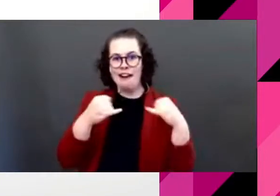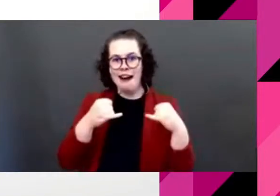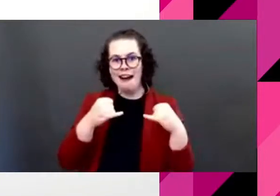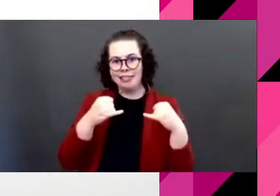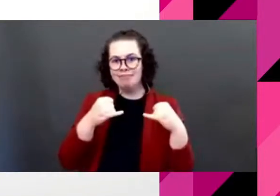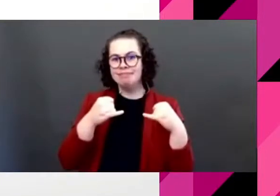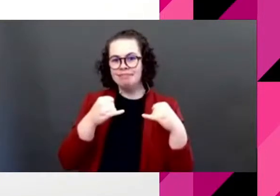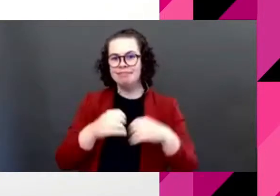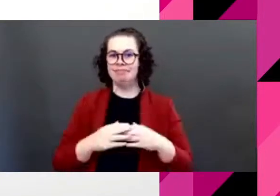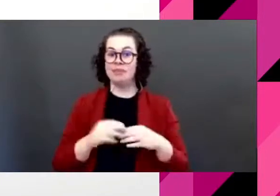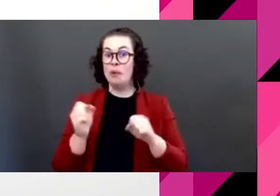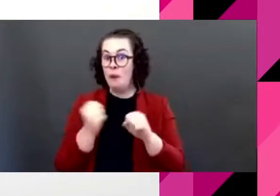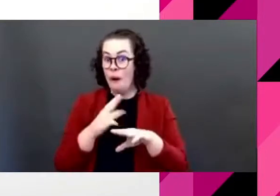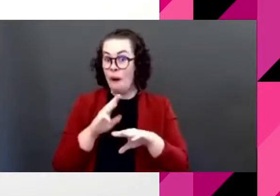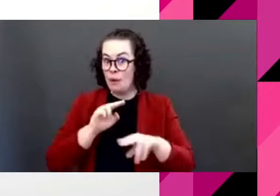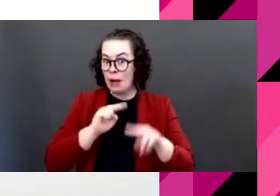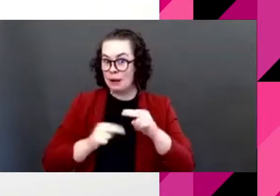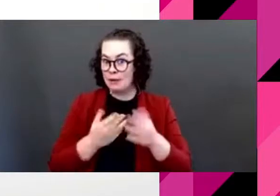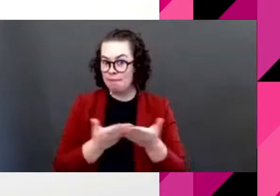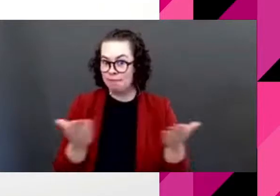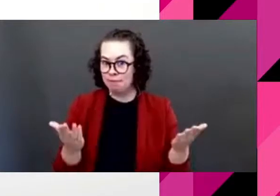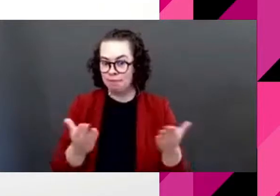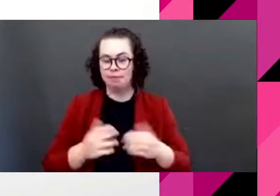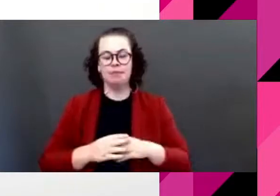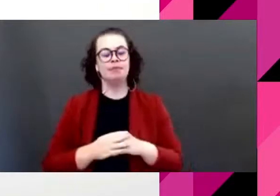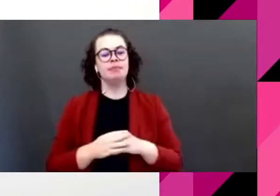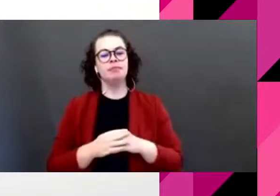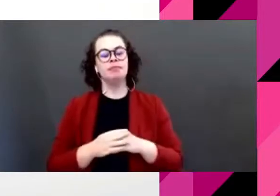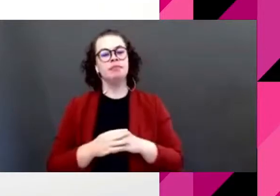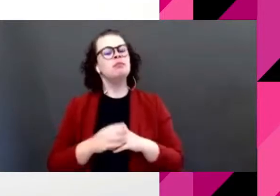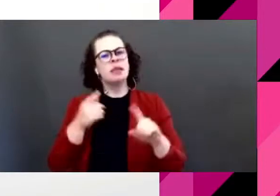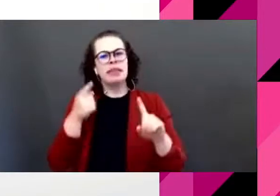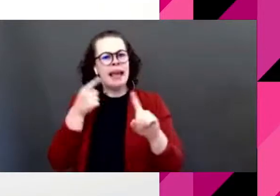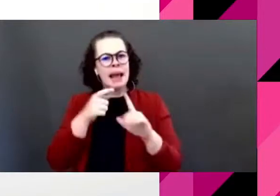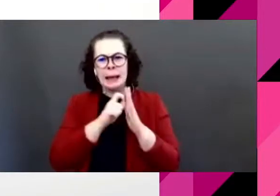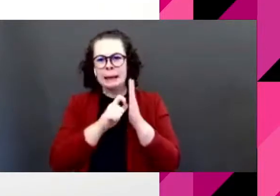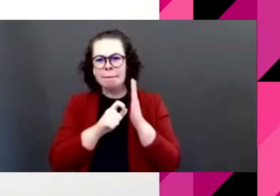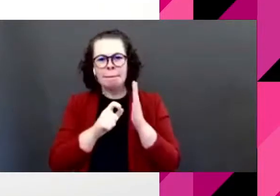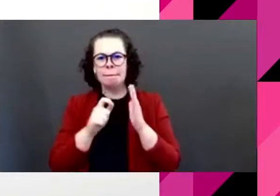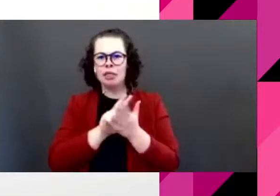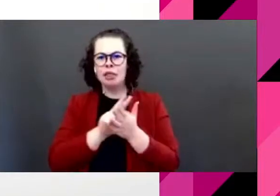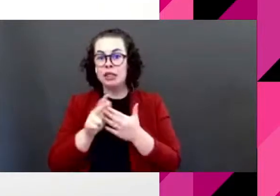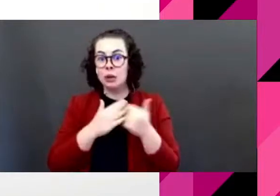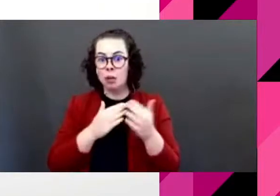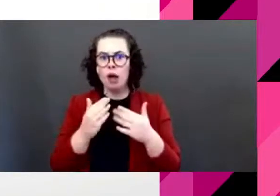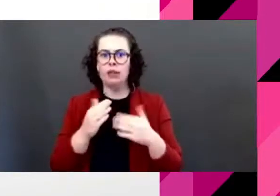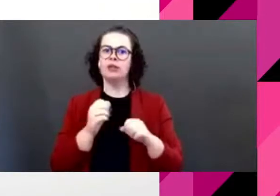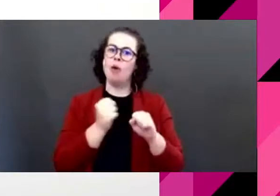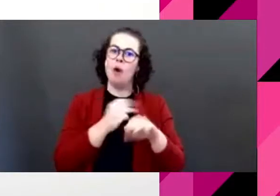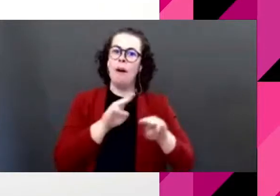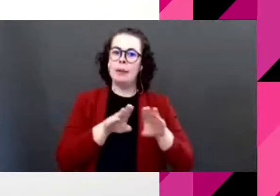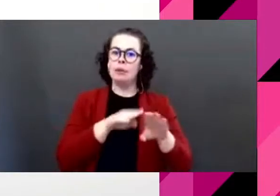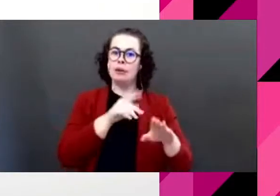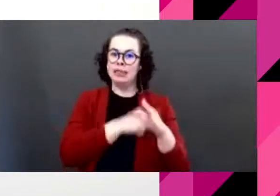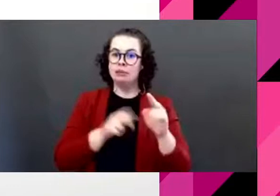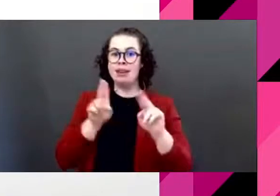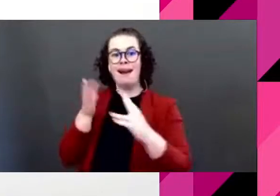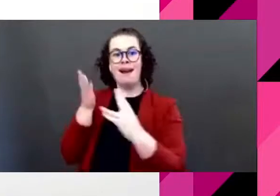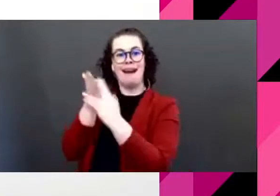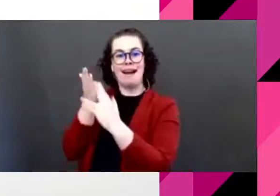It seeks to ensure effective access to justice for persons with disabilities on an equal basis with